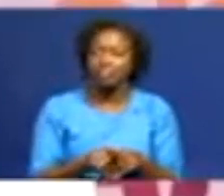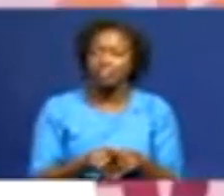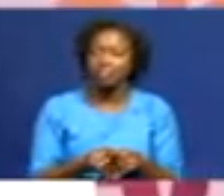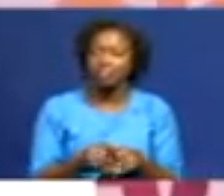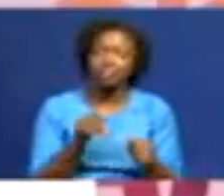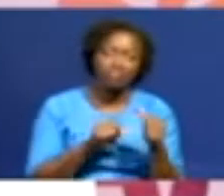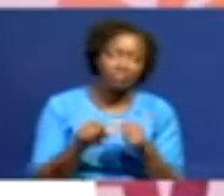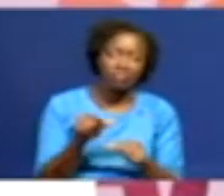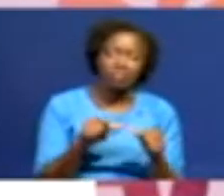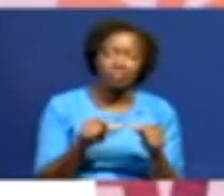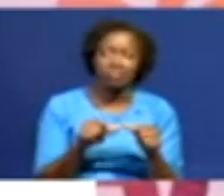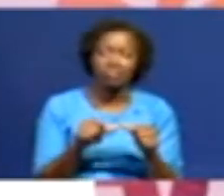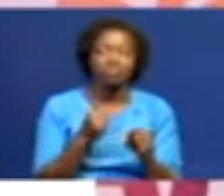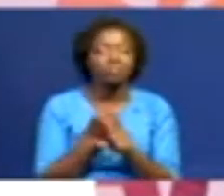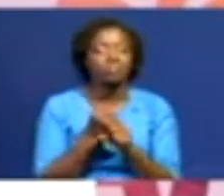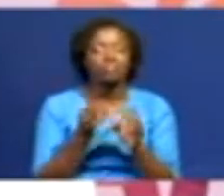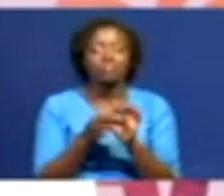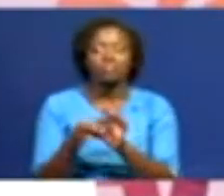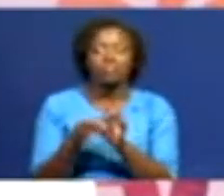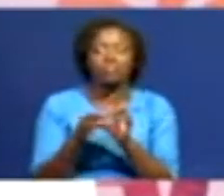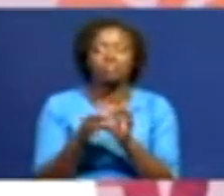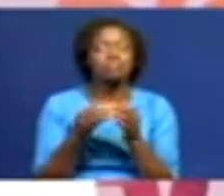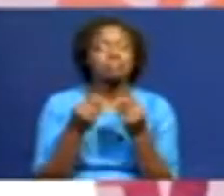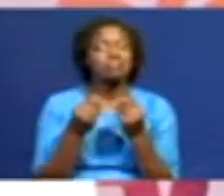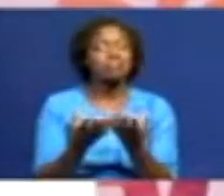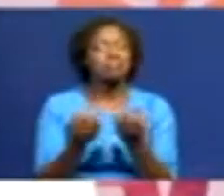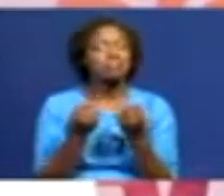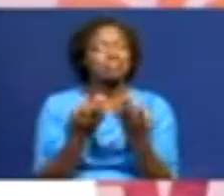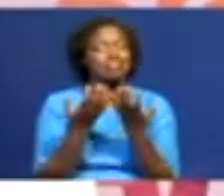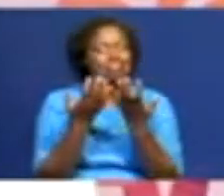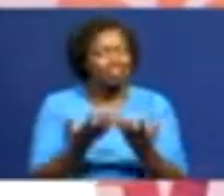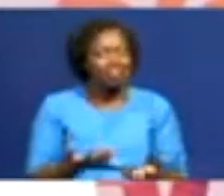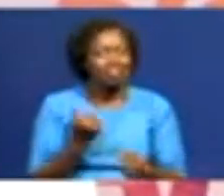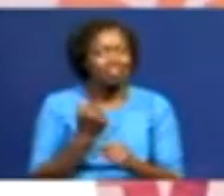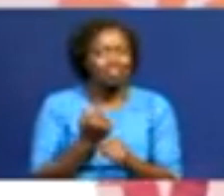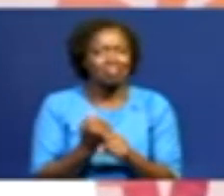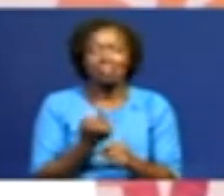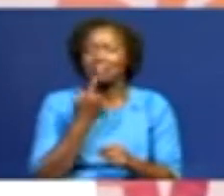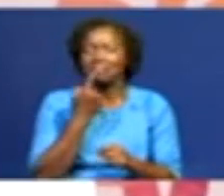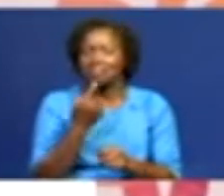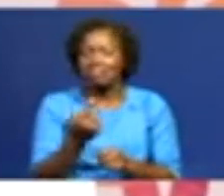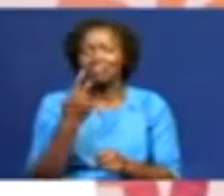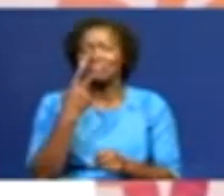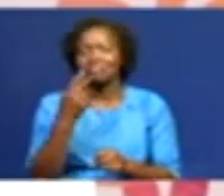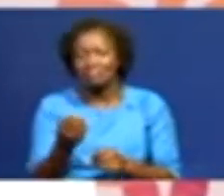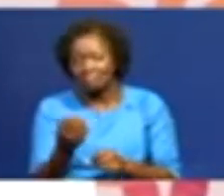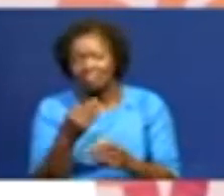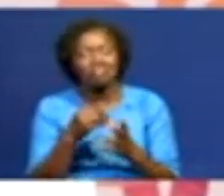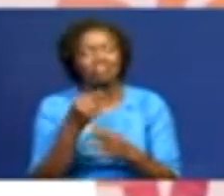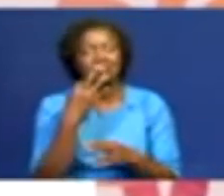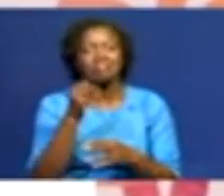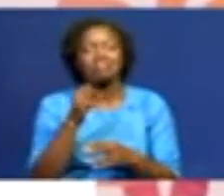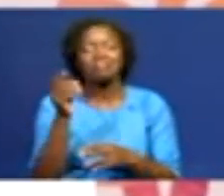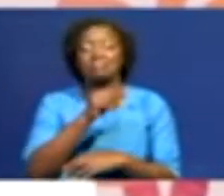About dealing with corporate with huge volumes of transactions, 100, 200, 300 per day, then we thought